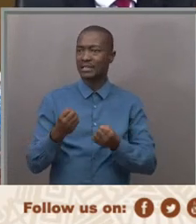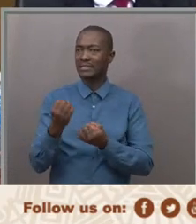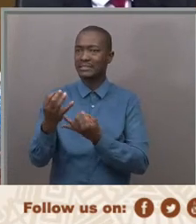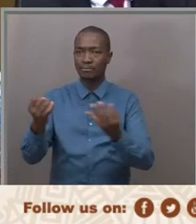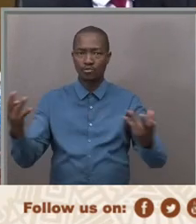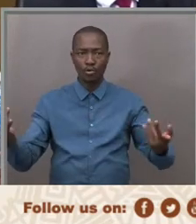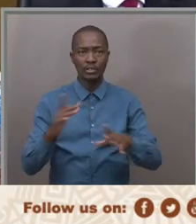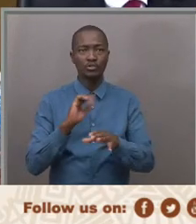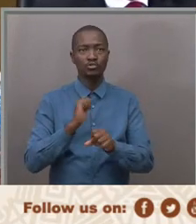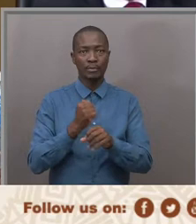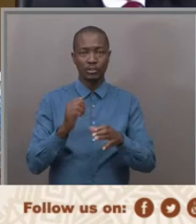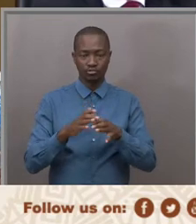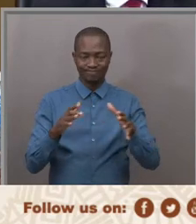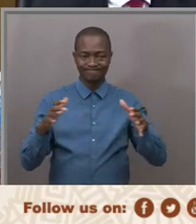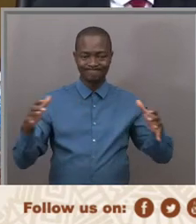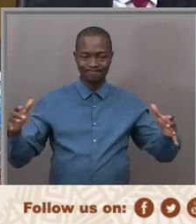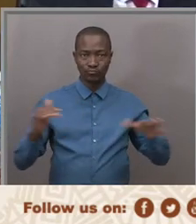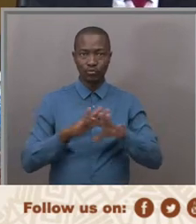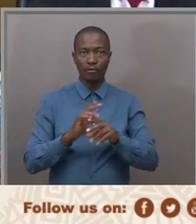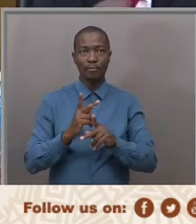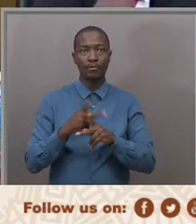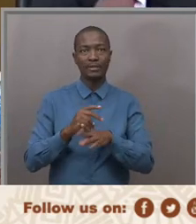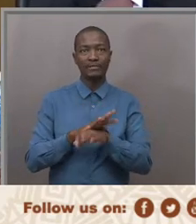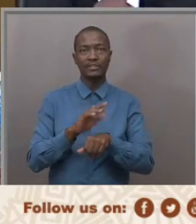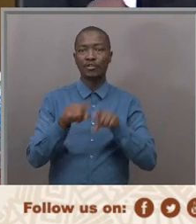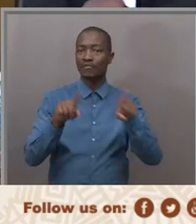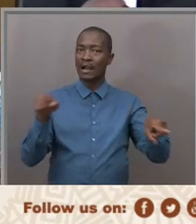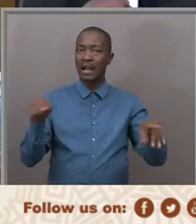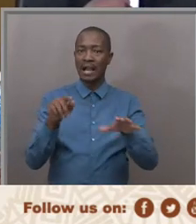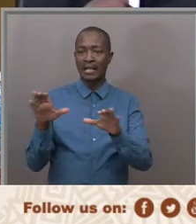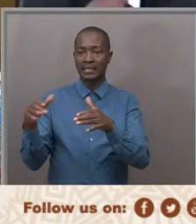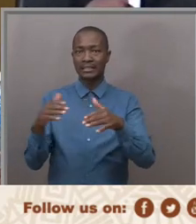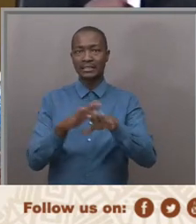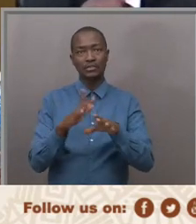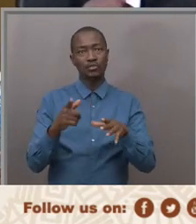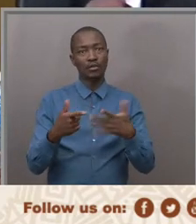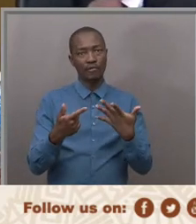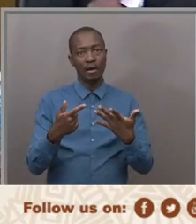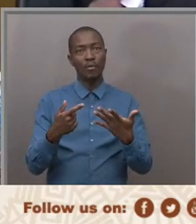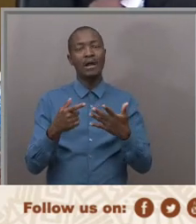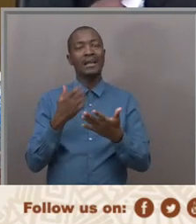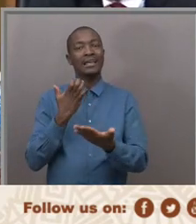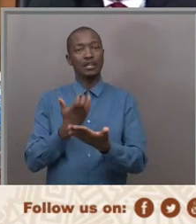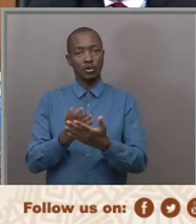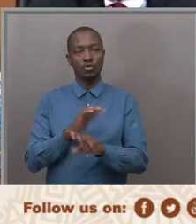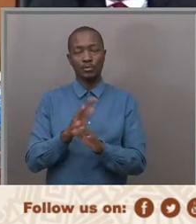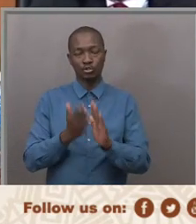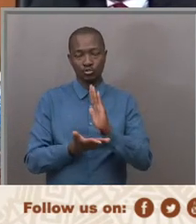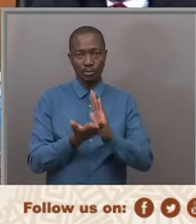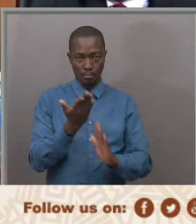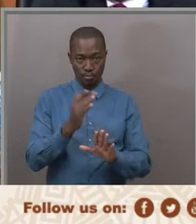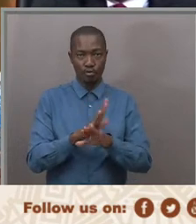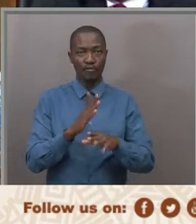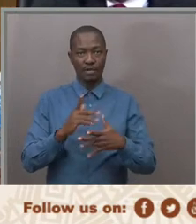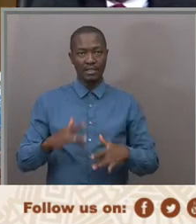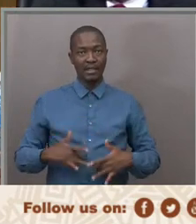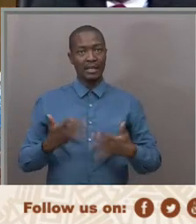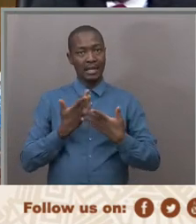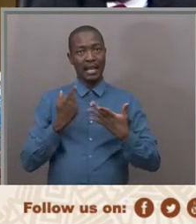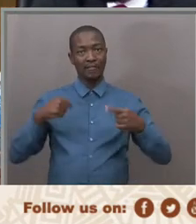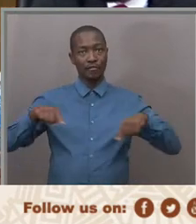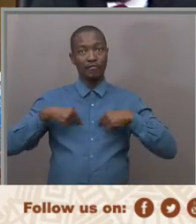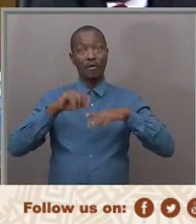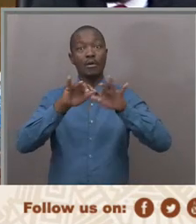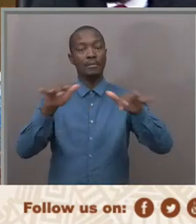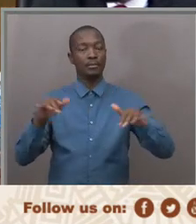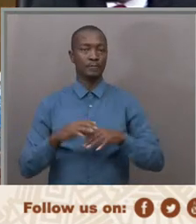the productivity of other sectors of our economy and to improve the quality of life of more citizens. We've got a very